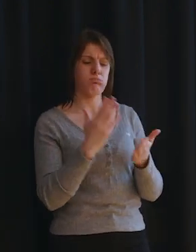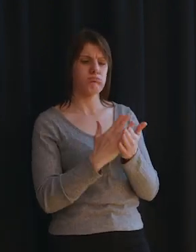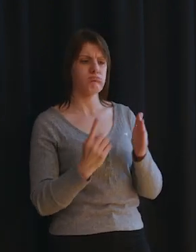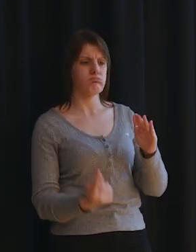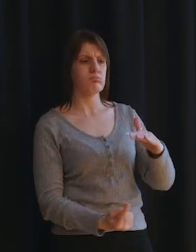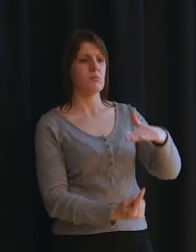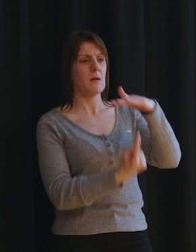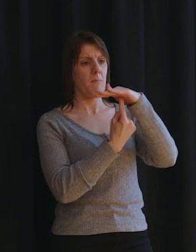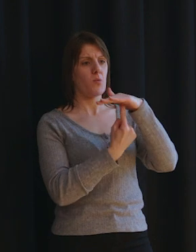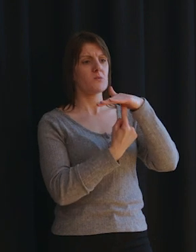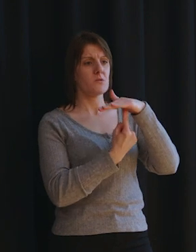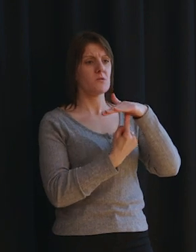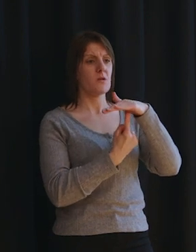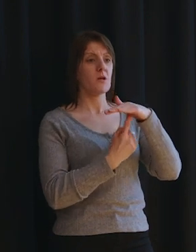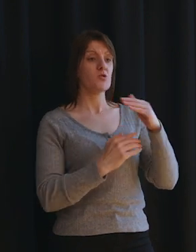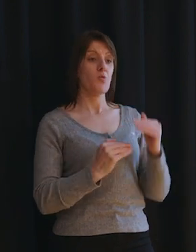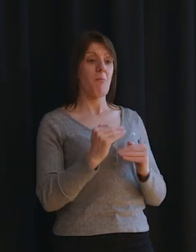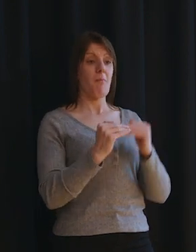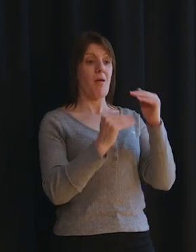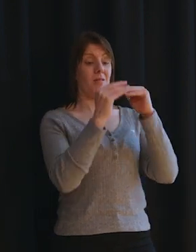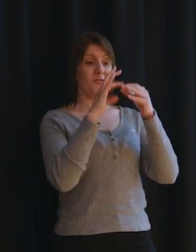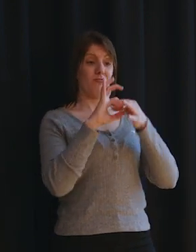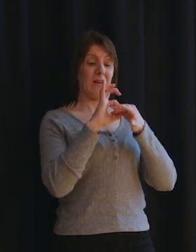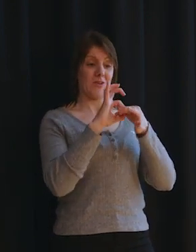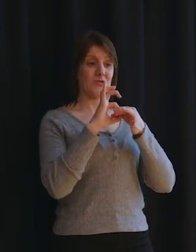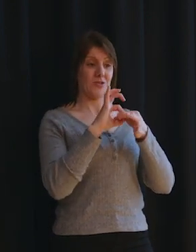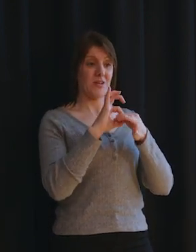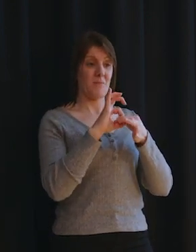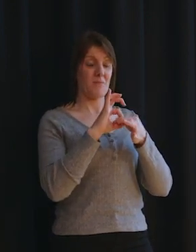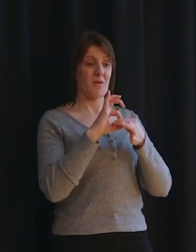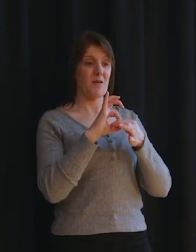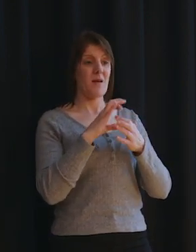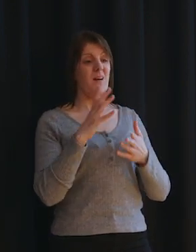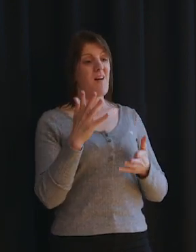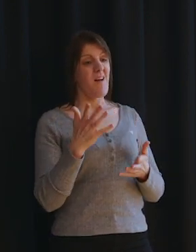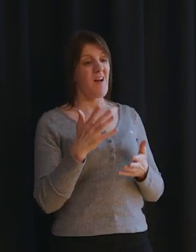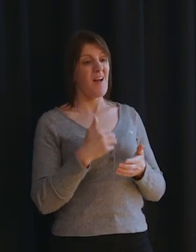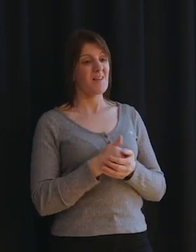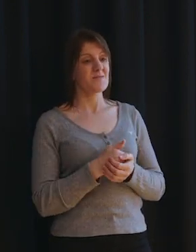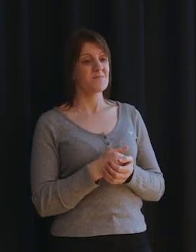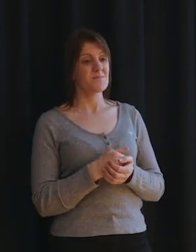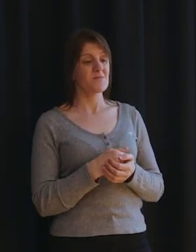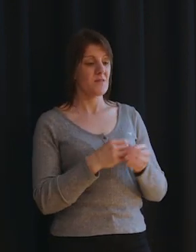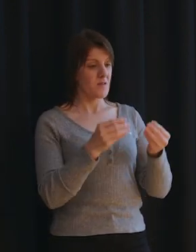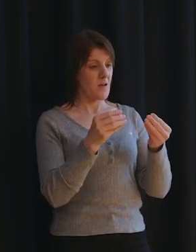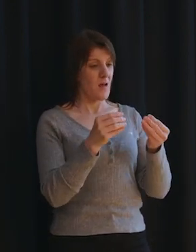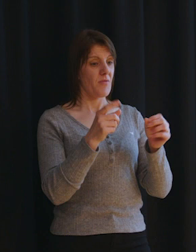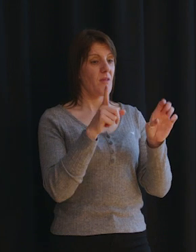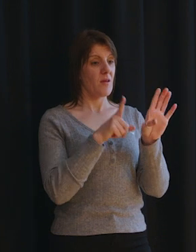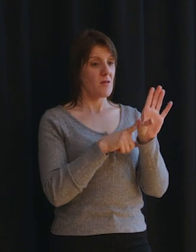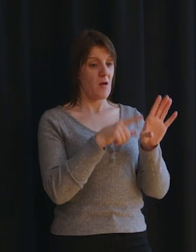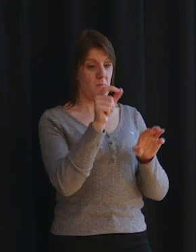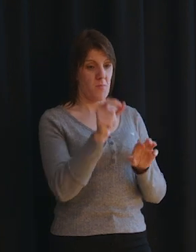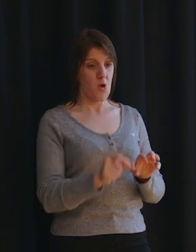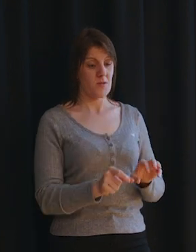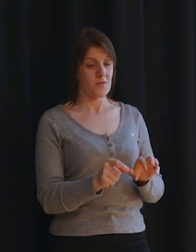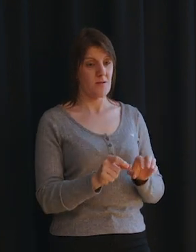of building that relationship and actually spending time with the nan and the young person